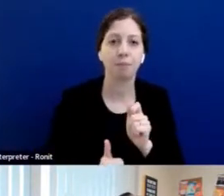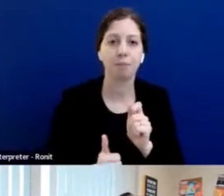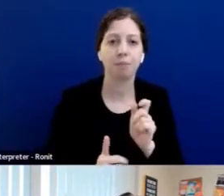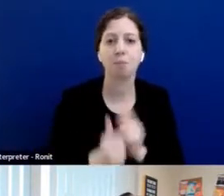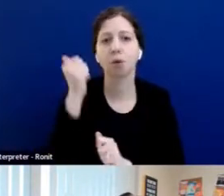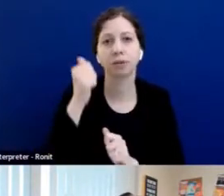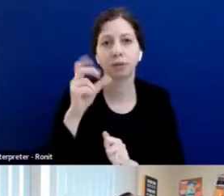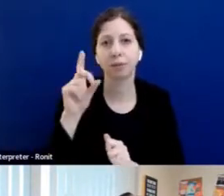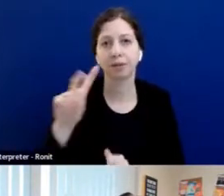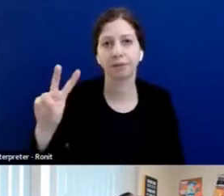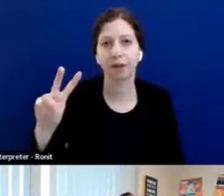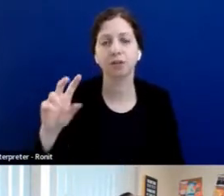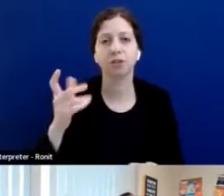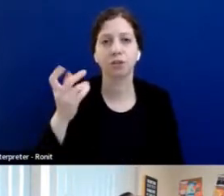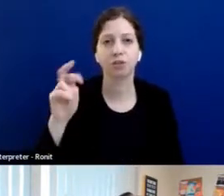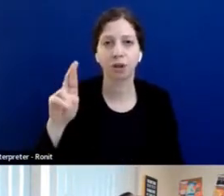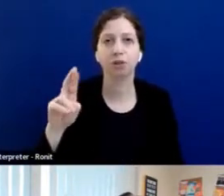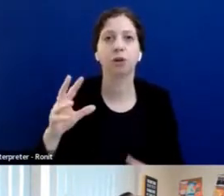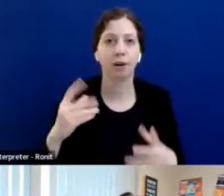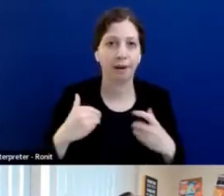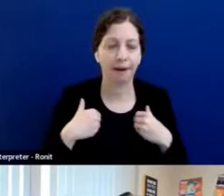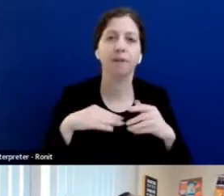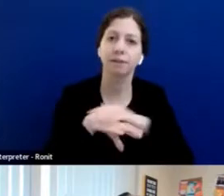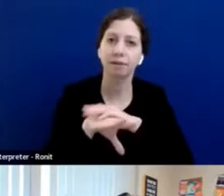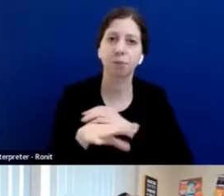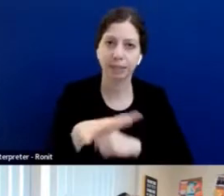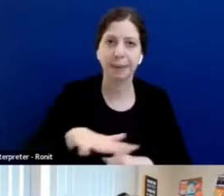majority of domestic violence shelters have accessible